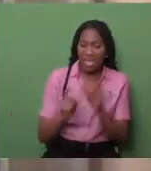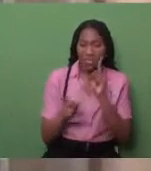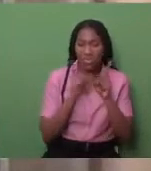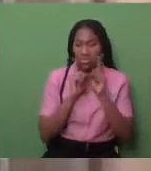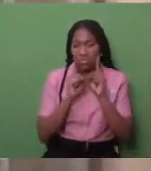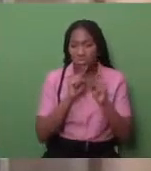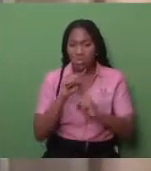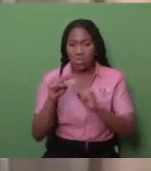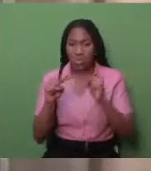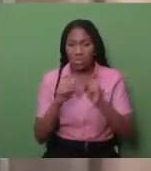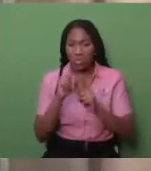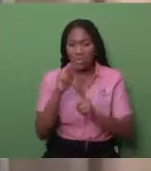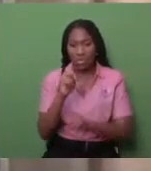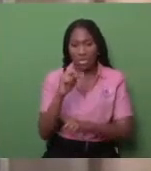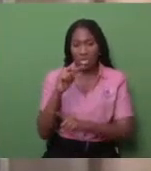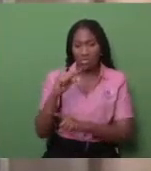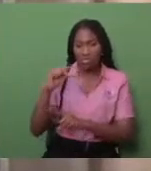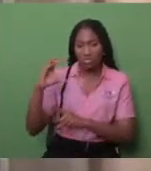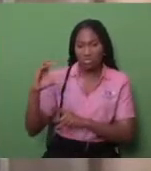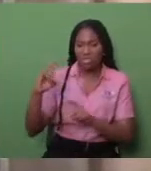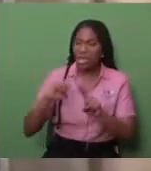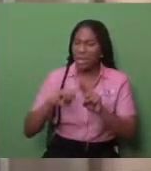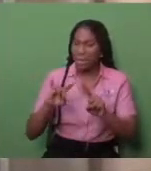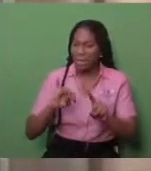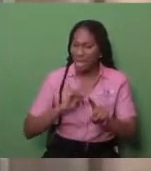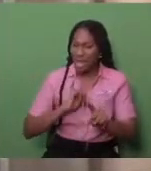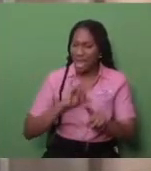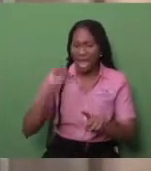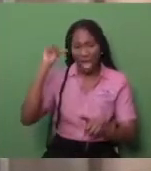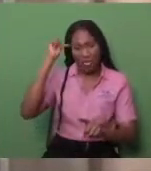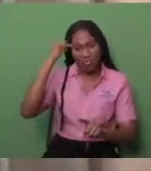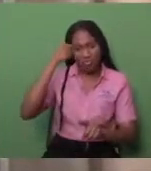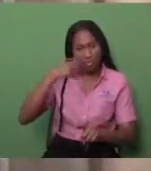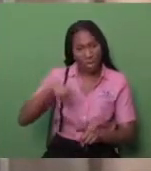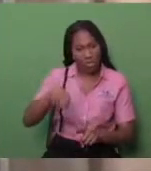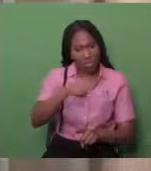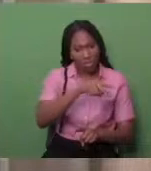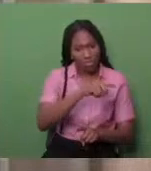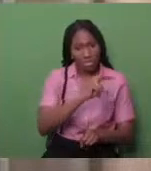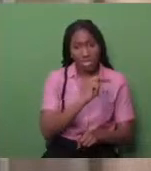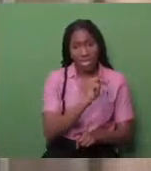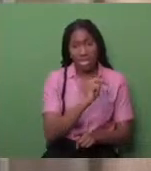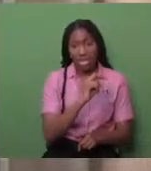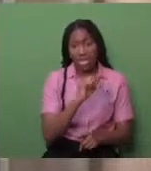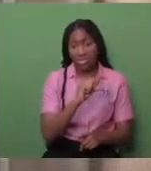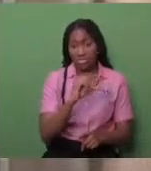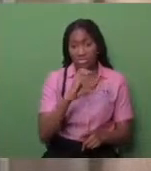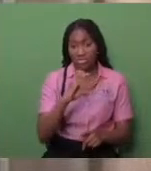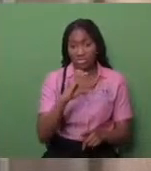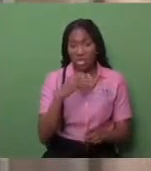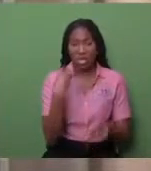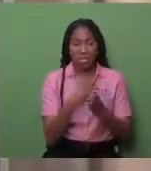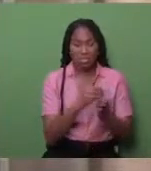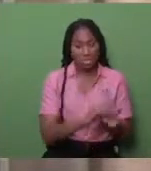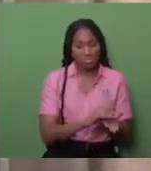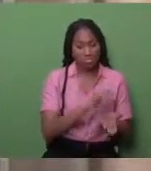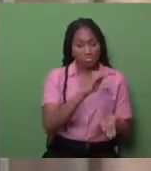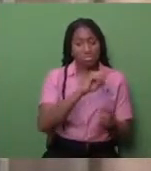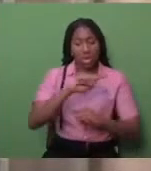but today I remind this government that NGC never made a loss under my government.